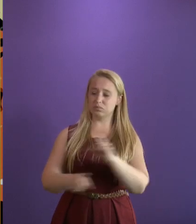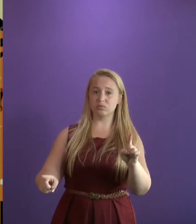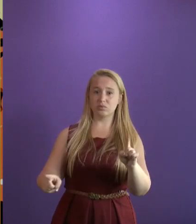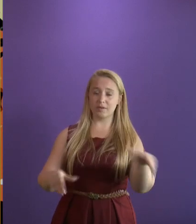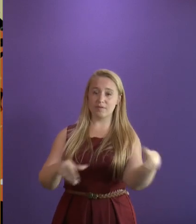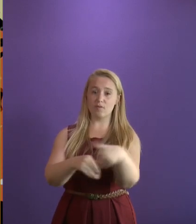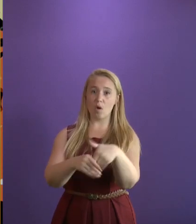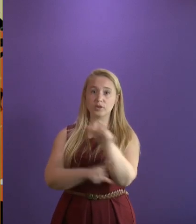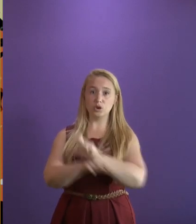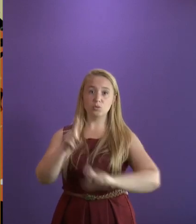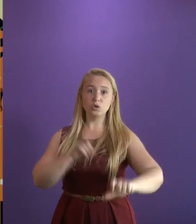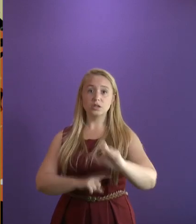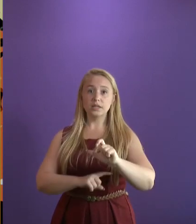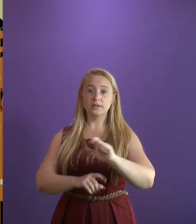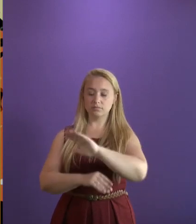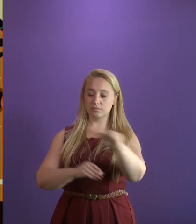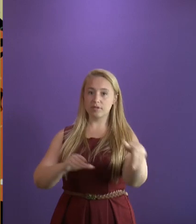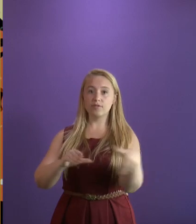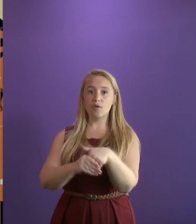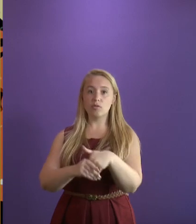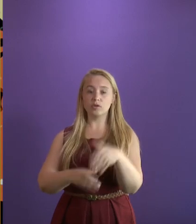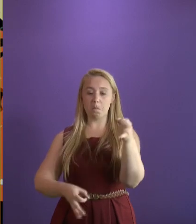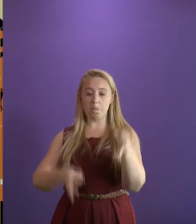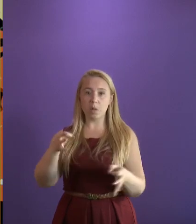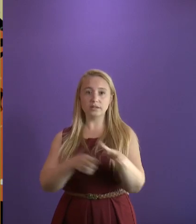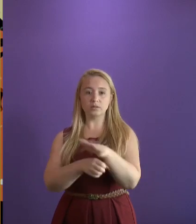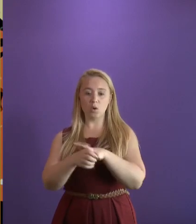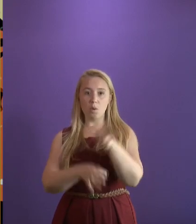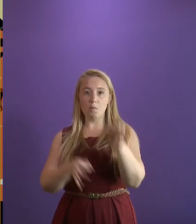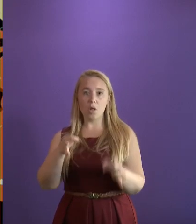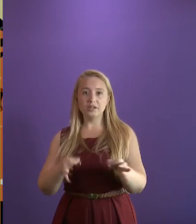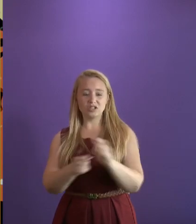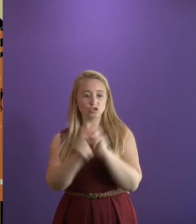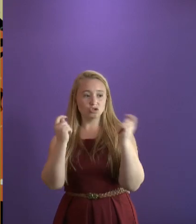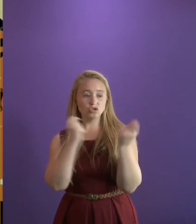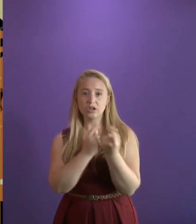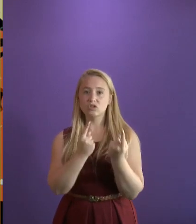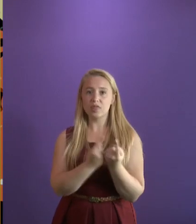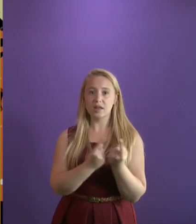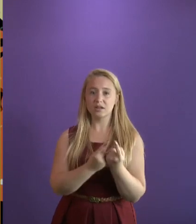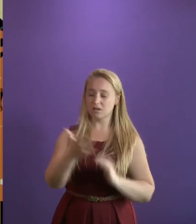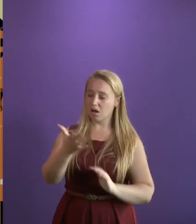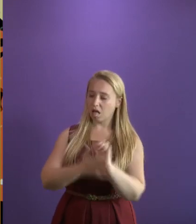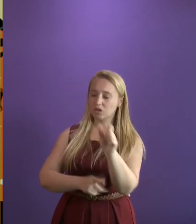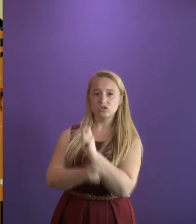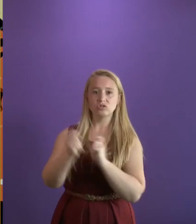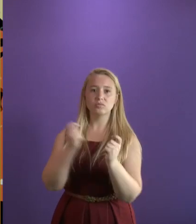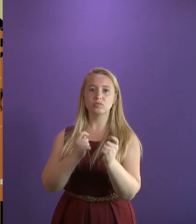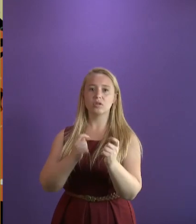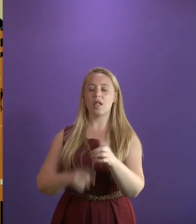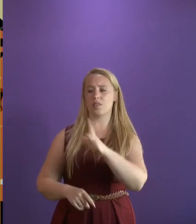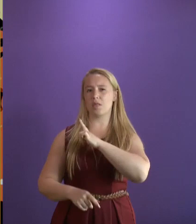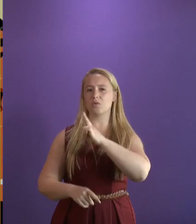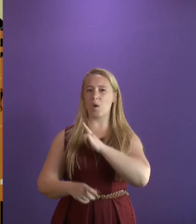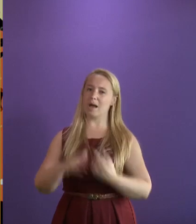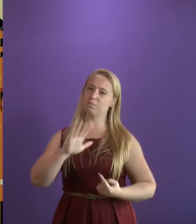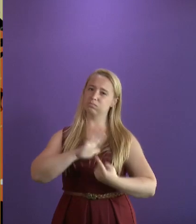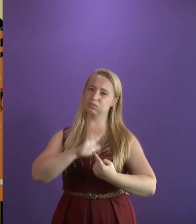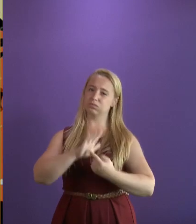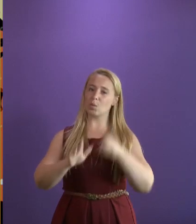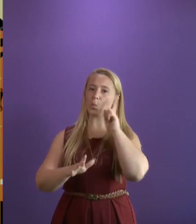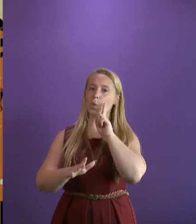in their communities, involved in their local politics, changing things, changing the culture. That's why that's incredibly important. And it's why our